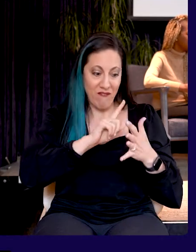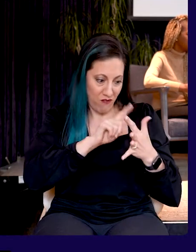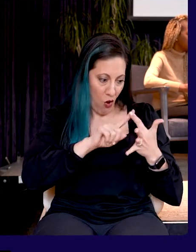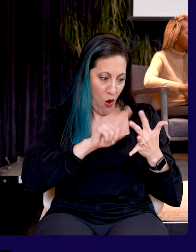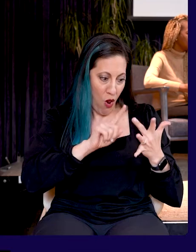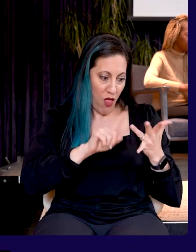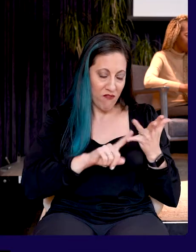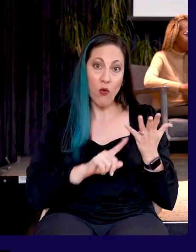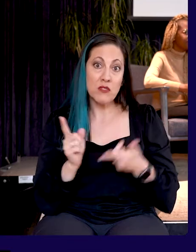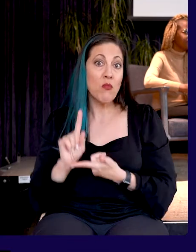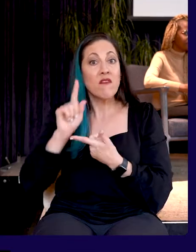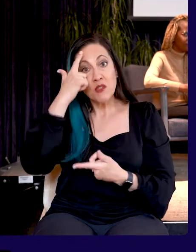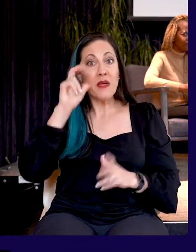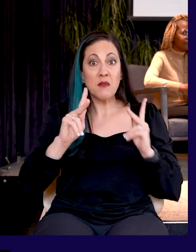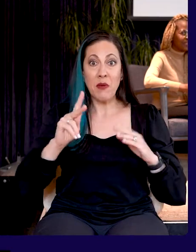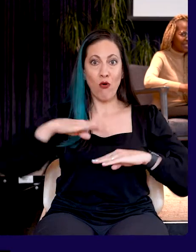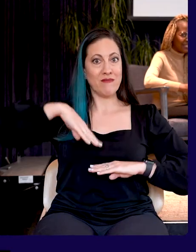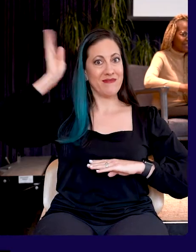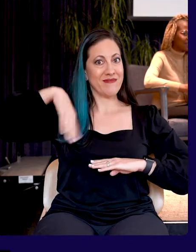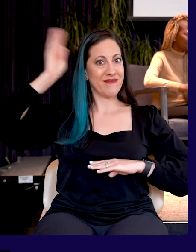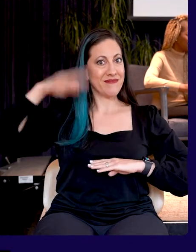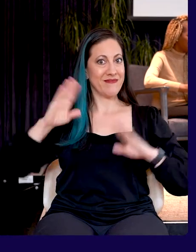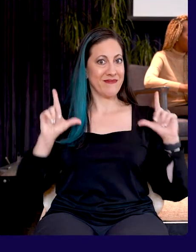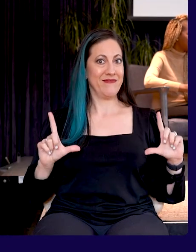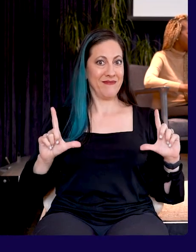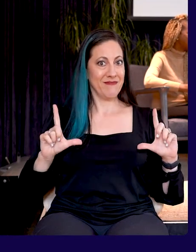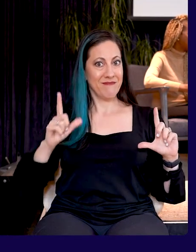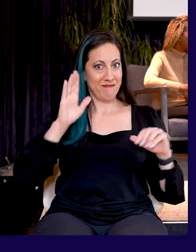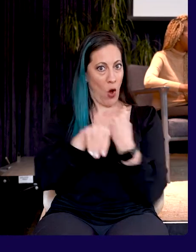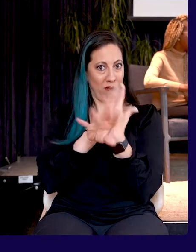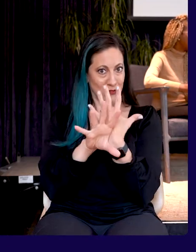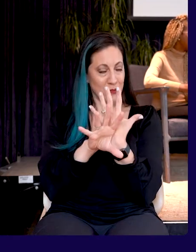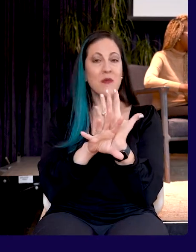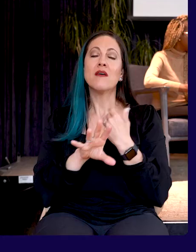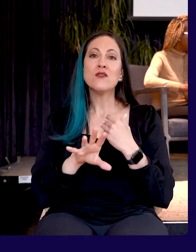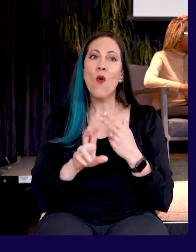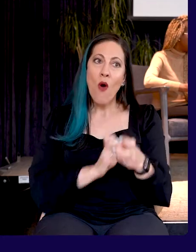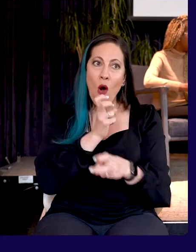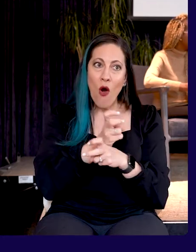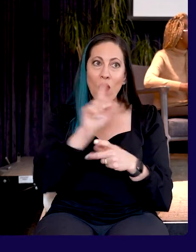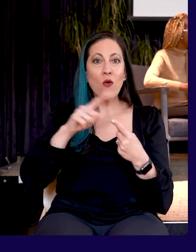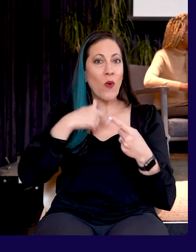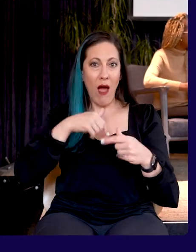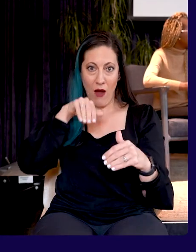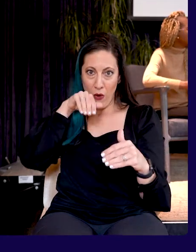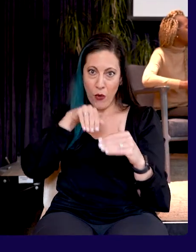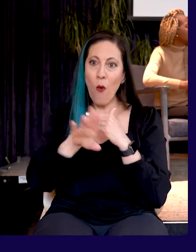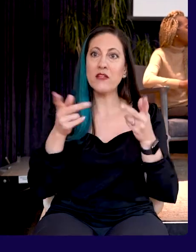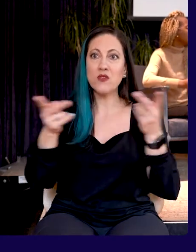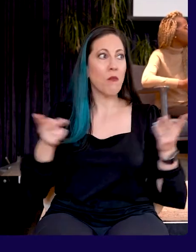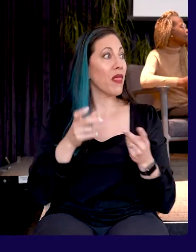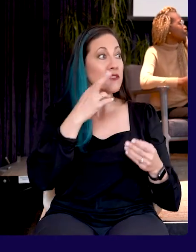expecting because nobody can see below the camera. And so what I think is really difficult is when I walk into a space or